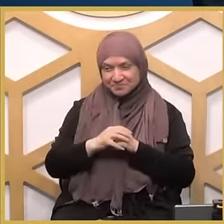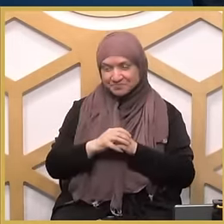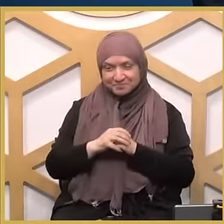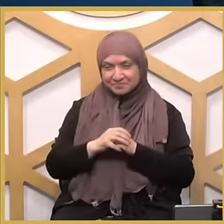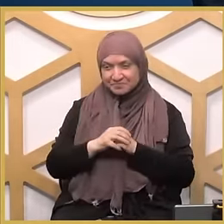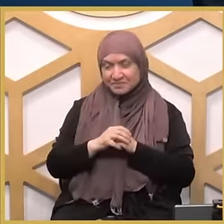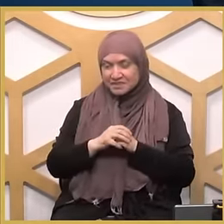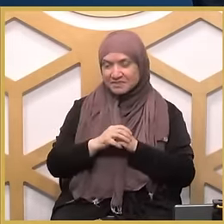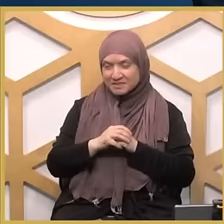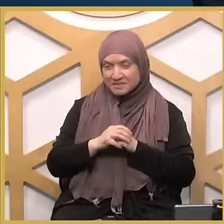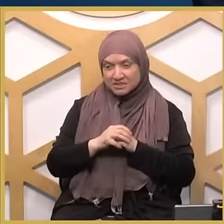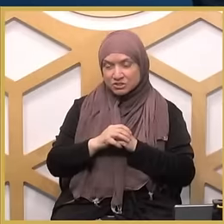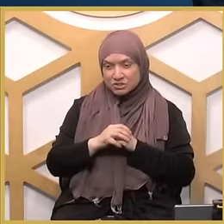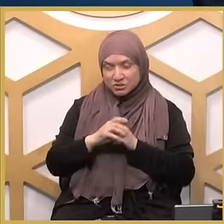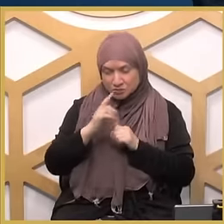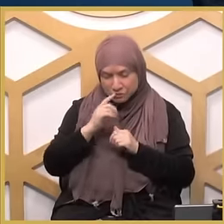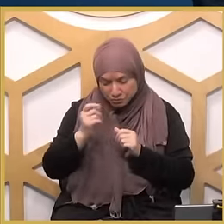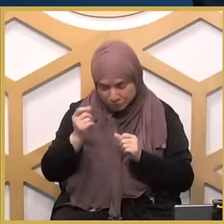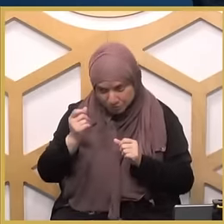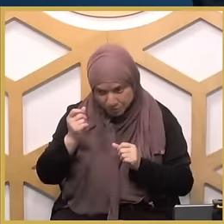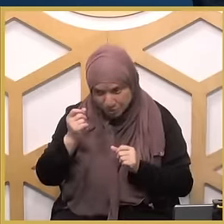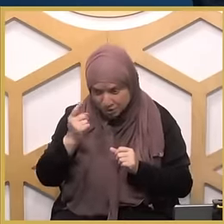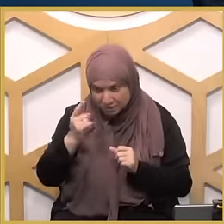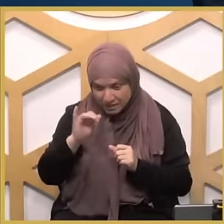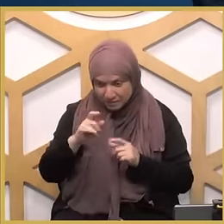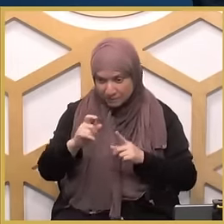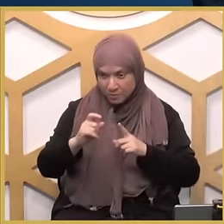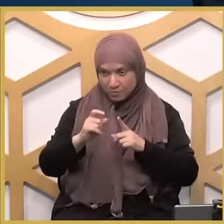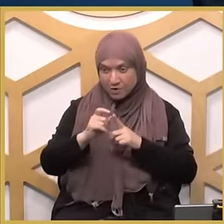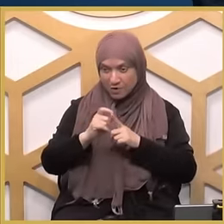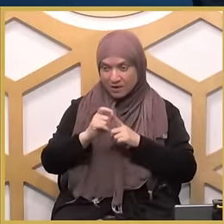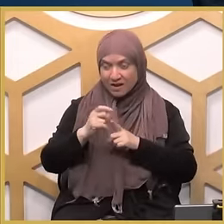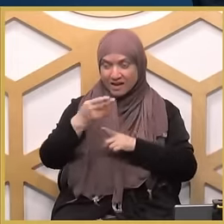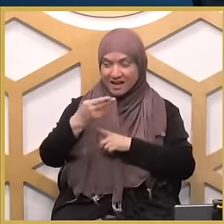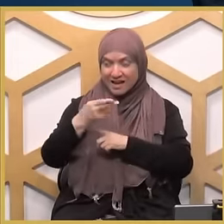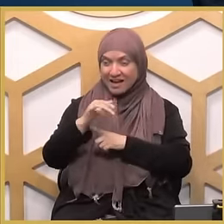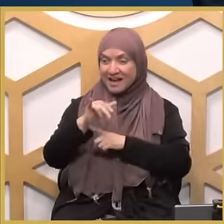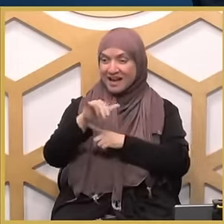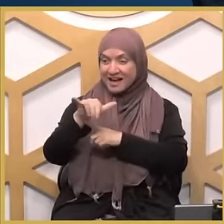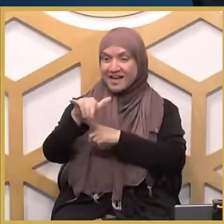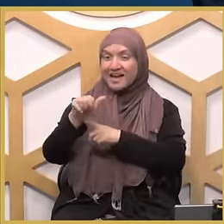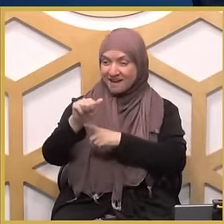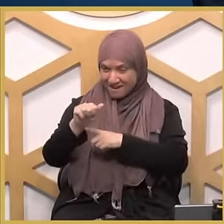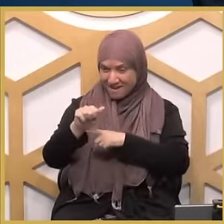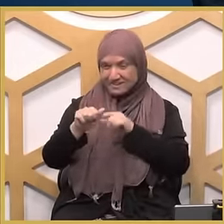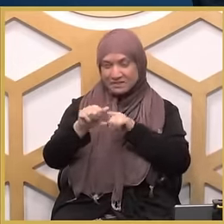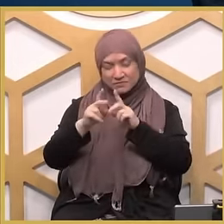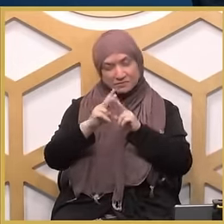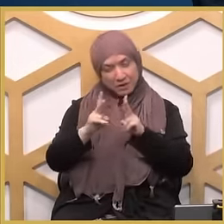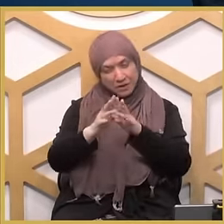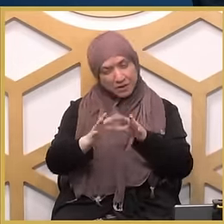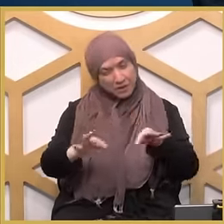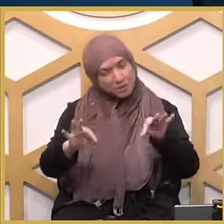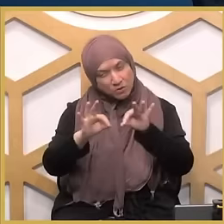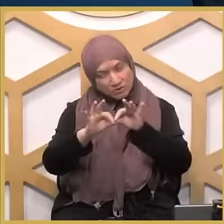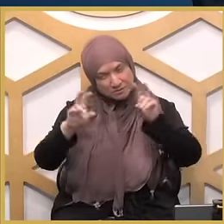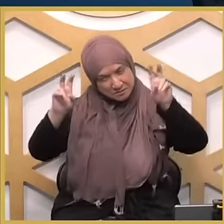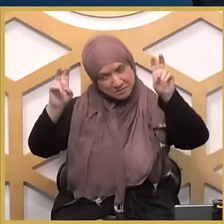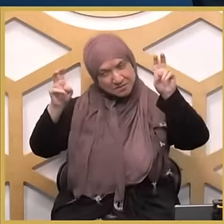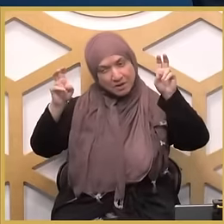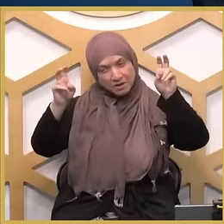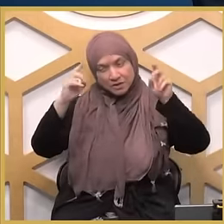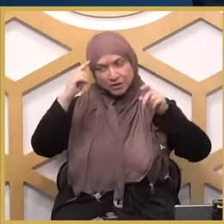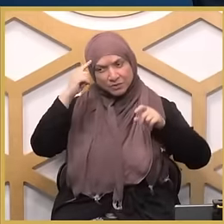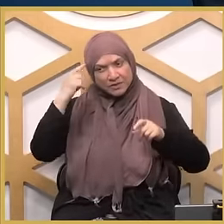and it's not acceptable. Al-haya is a different story. Sheikh, now we talked about this so very important topic, and I want to hear, inshallah, from you and your point on